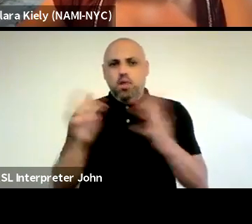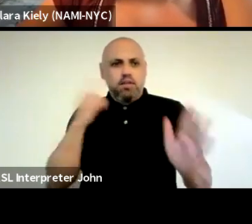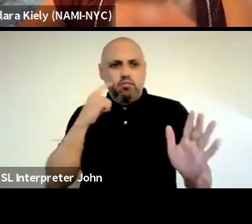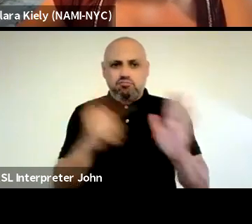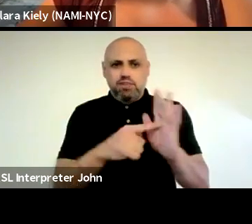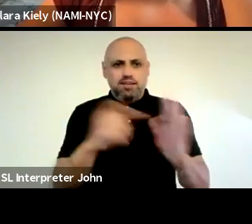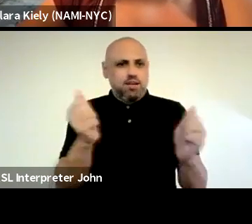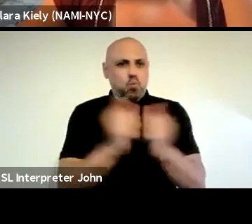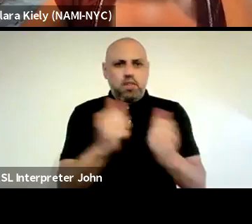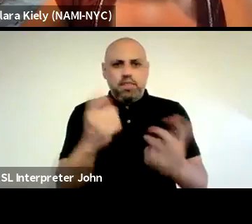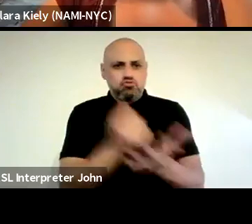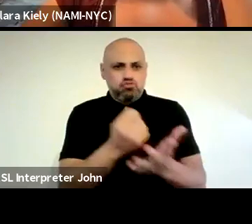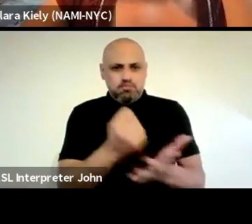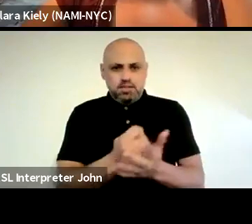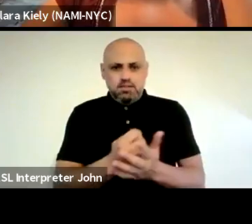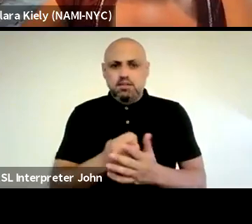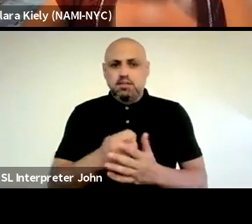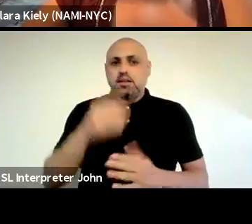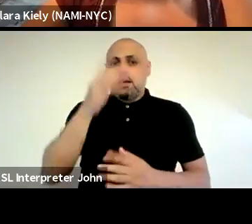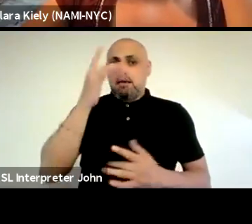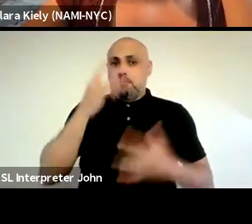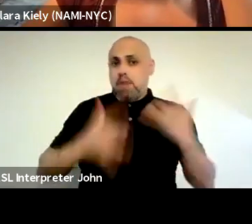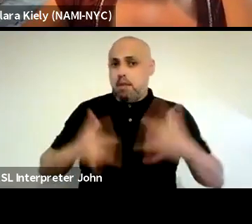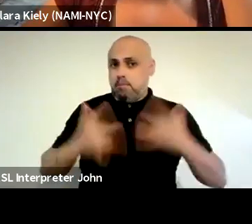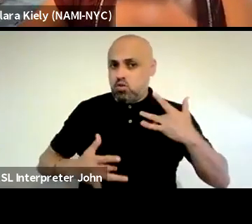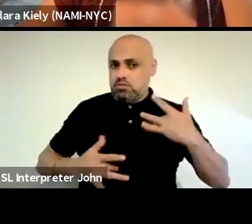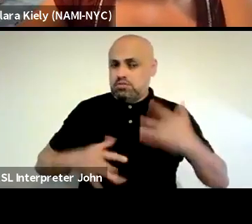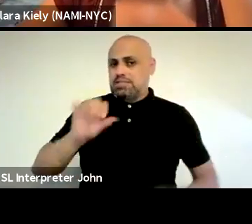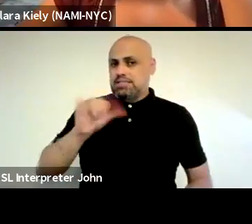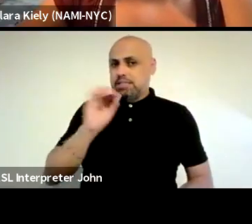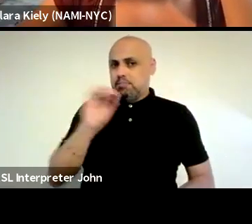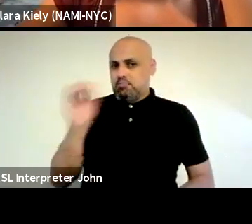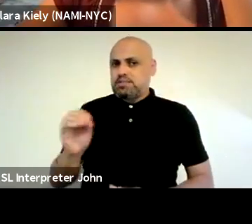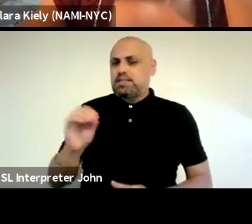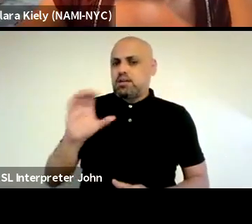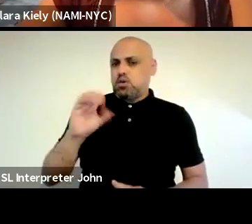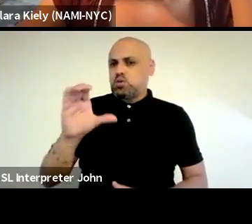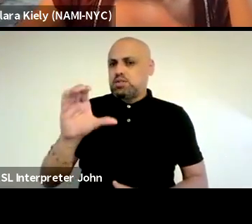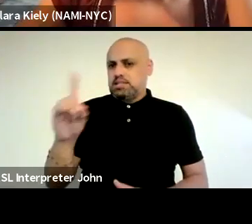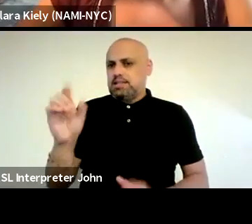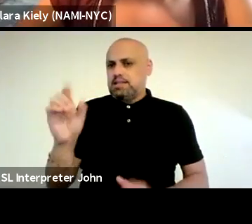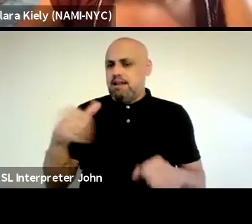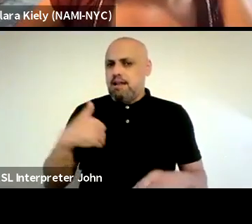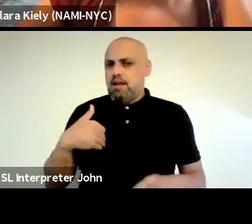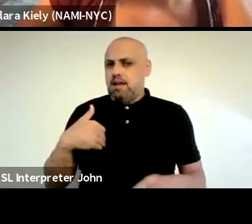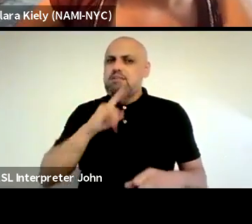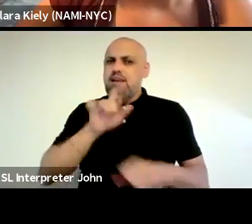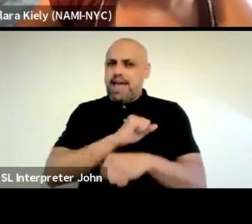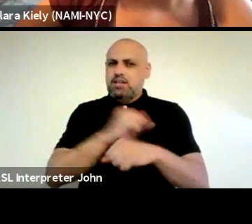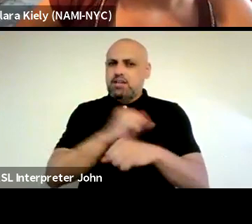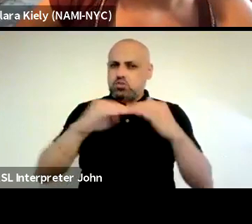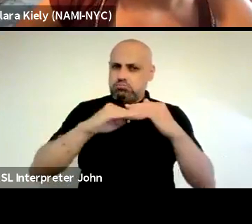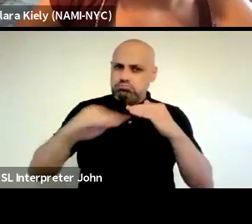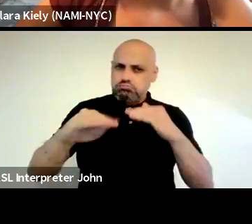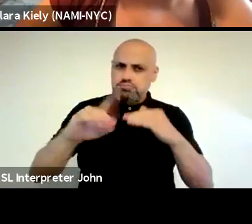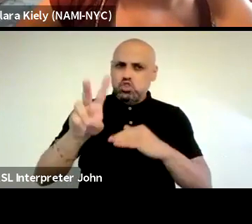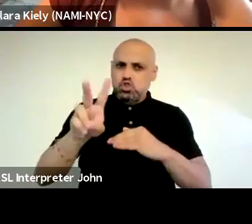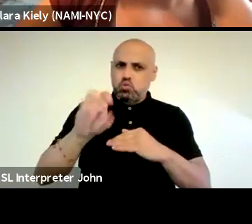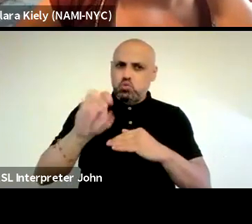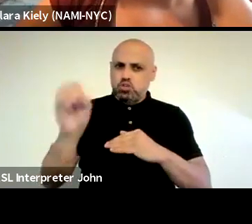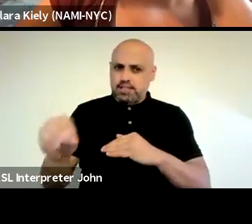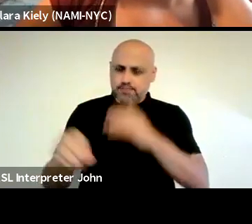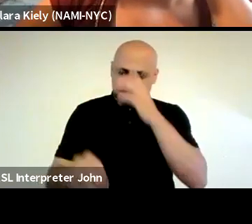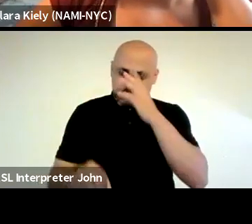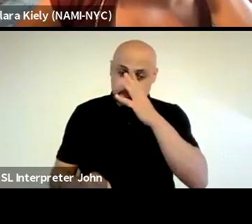bipolar disorder, people with bipolar disorder, 10% can have OCD when the actual baseline rate is 2%. And then